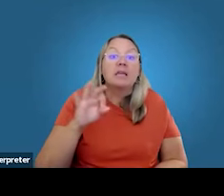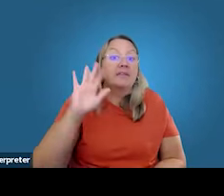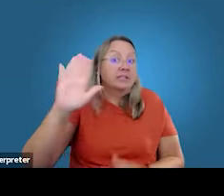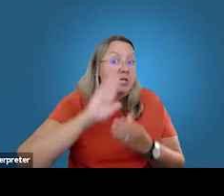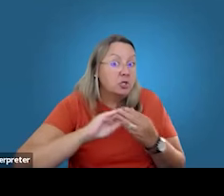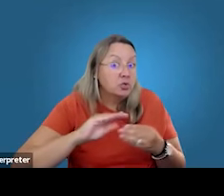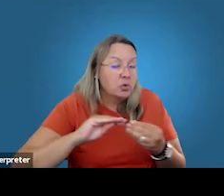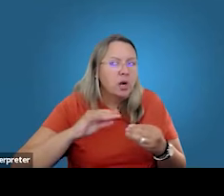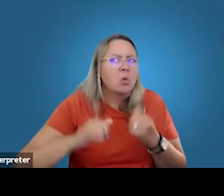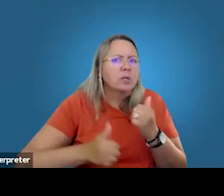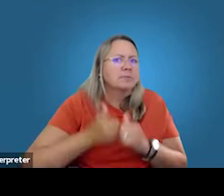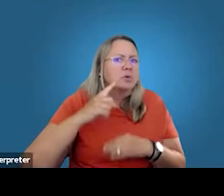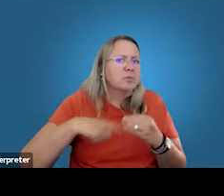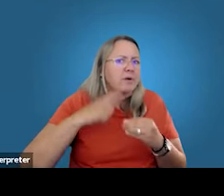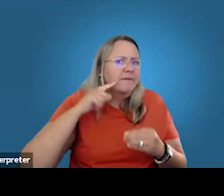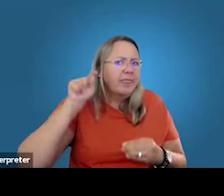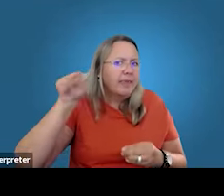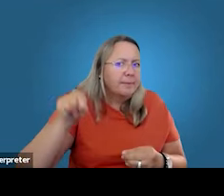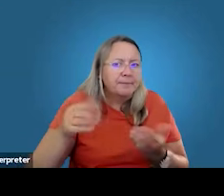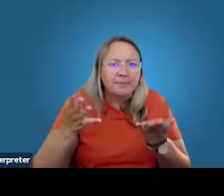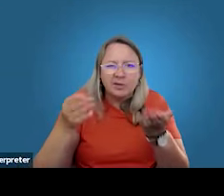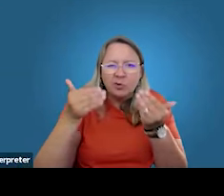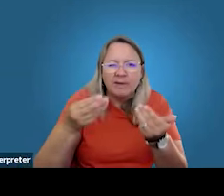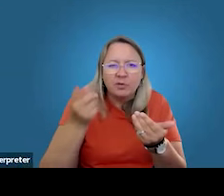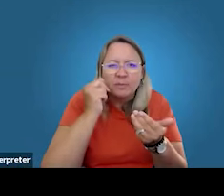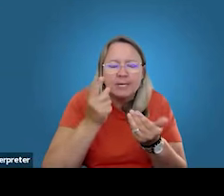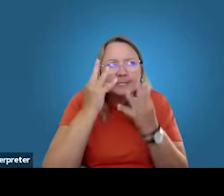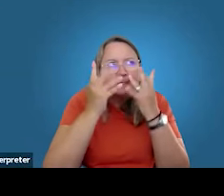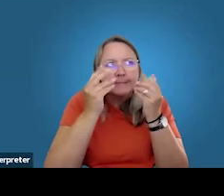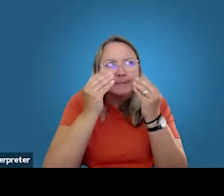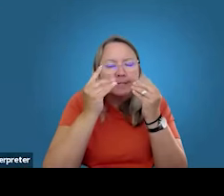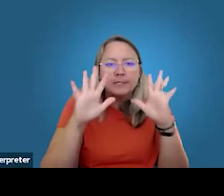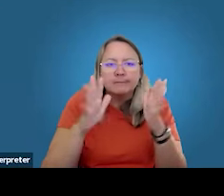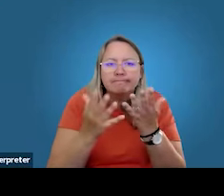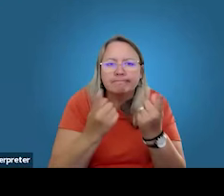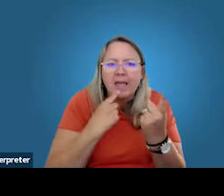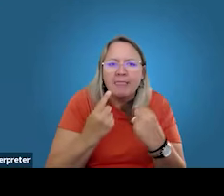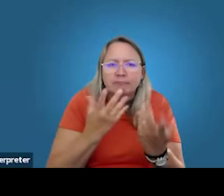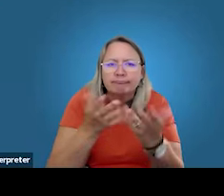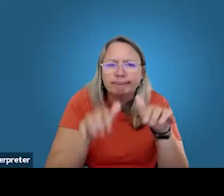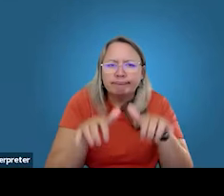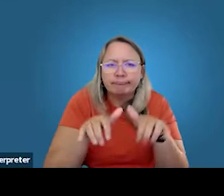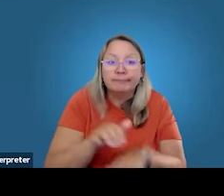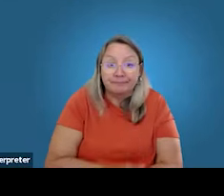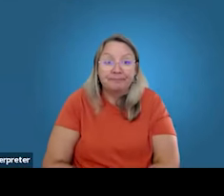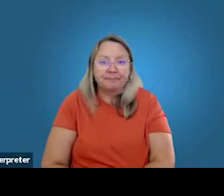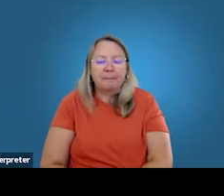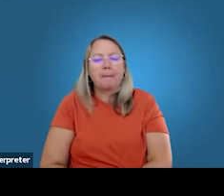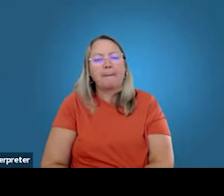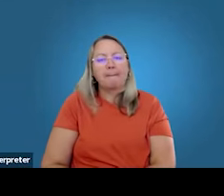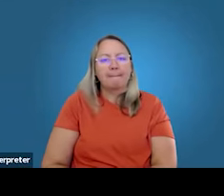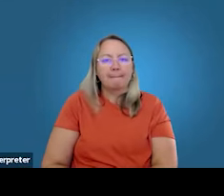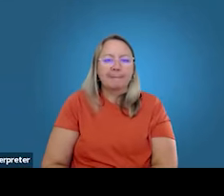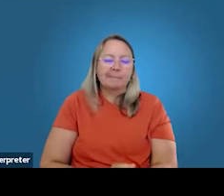most important to them? So just a few minutes, and then we'll see if we can take some answers in the chat, or if anyone wants to raise a hand